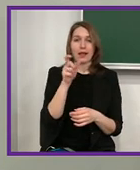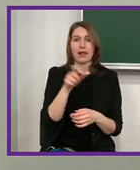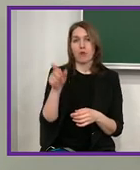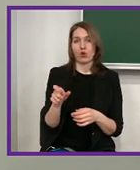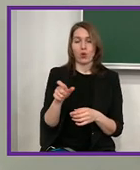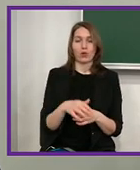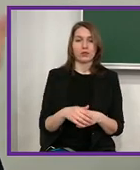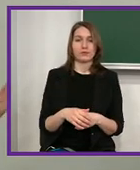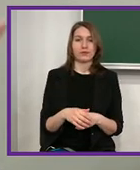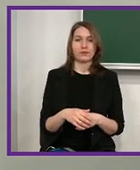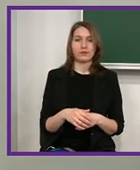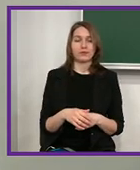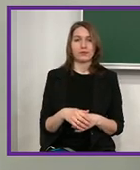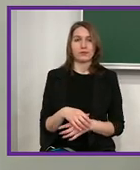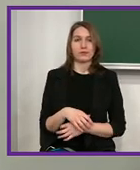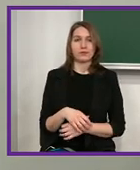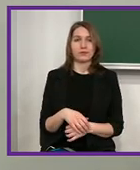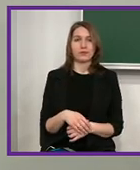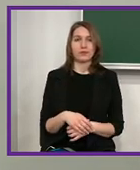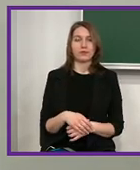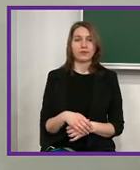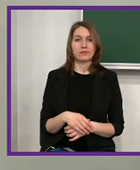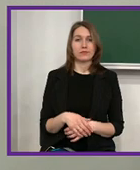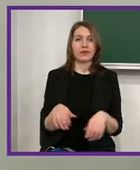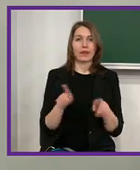As well, there are other kind of, as Lisa mentioned a few, but there are other